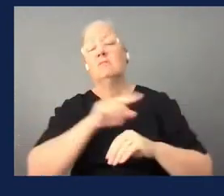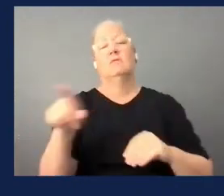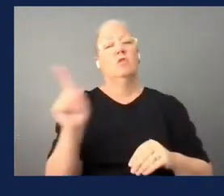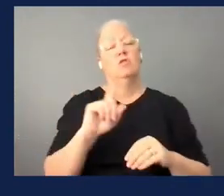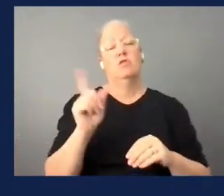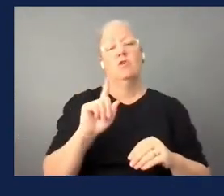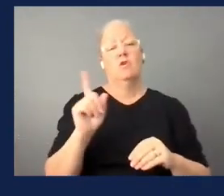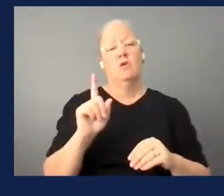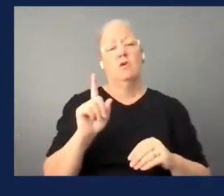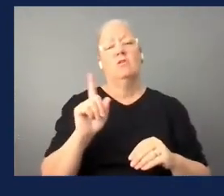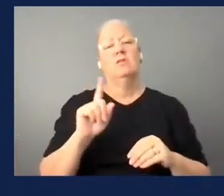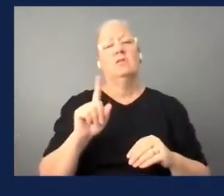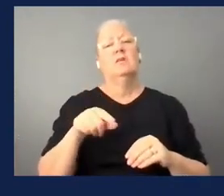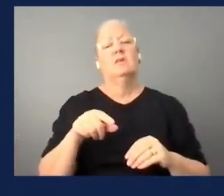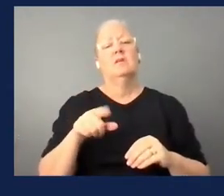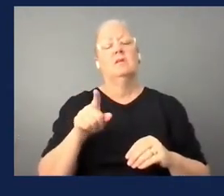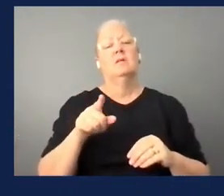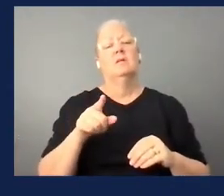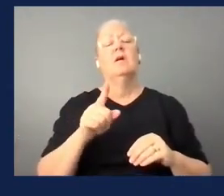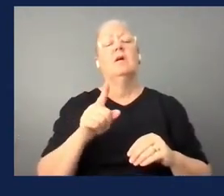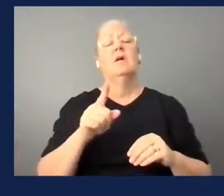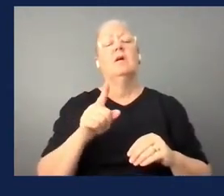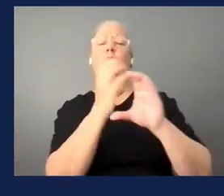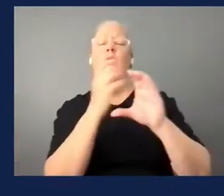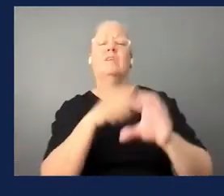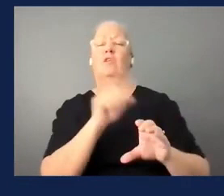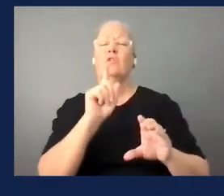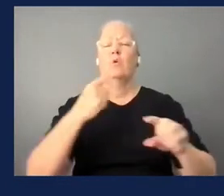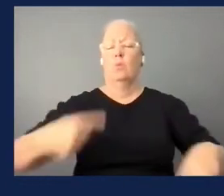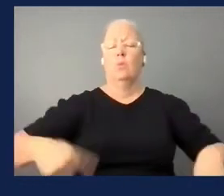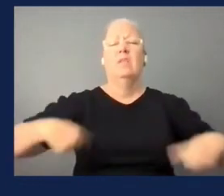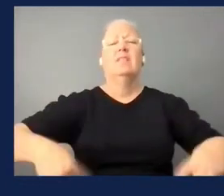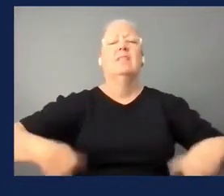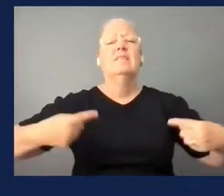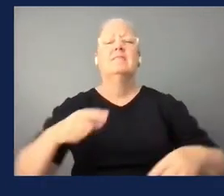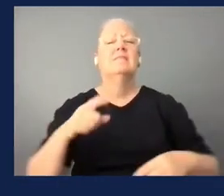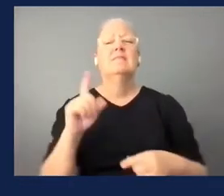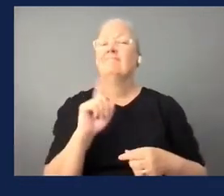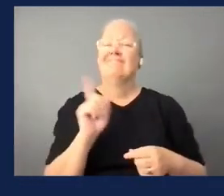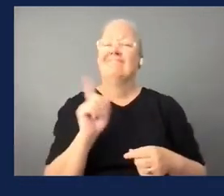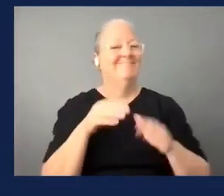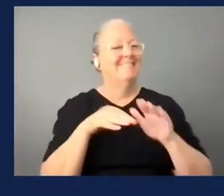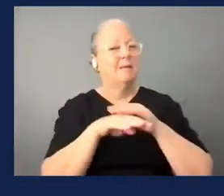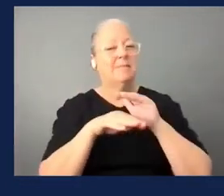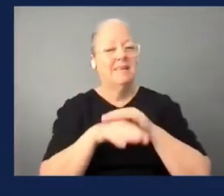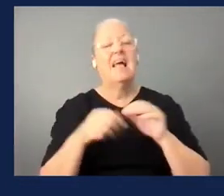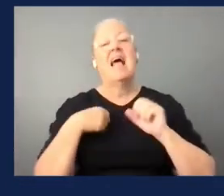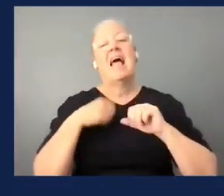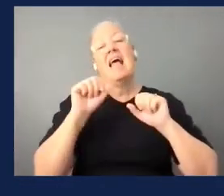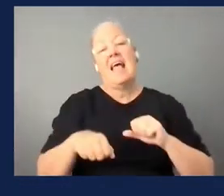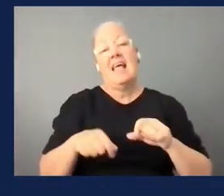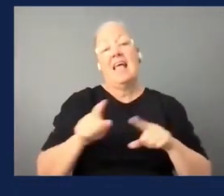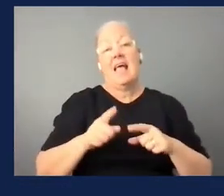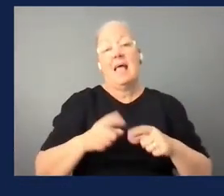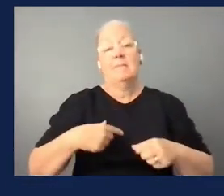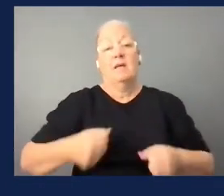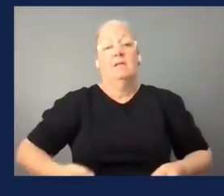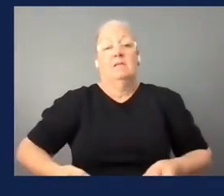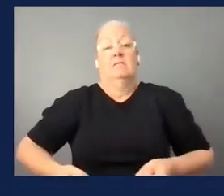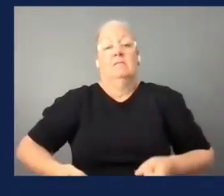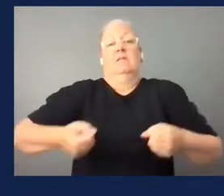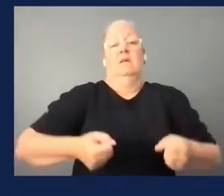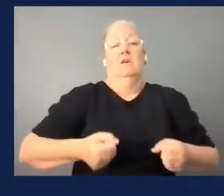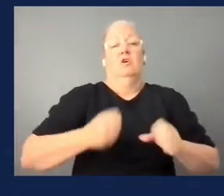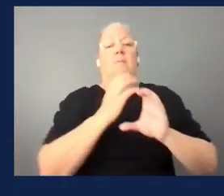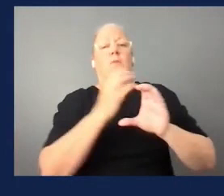very much a problem for me because I'm very strong, so I can easily climb out of my chair and into the bus. And my wheelchair